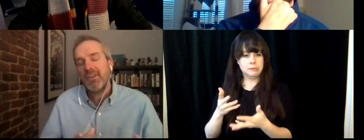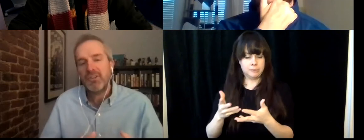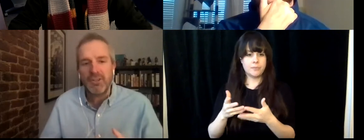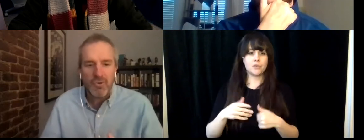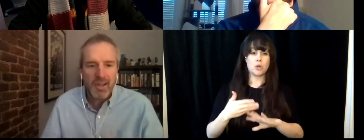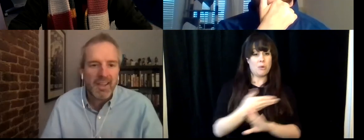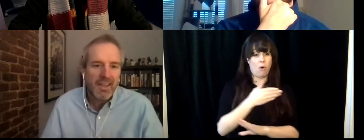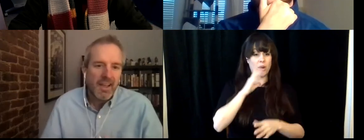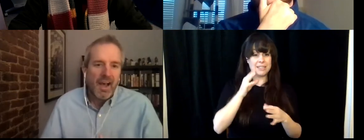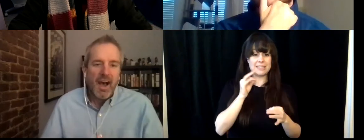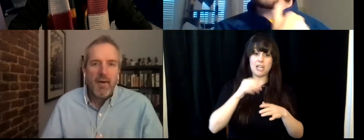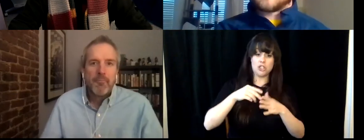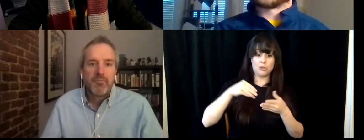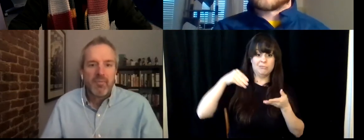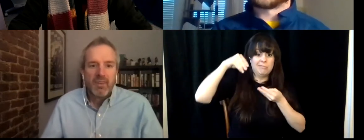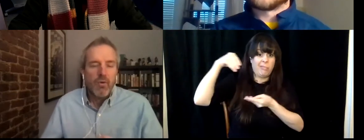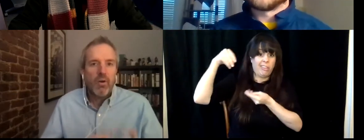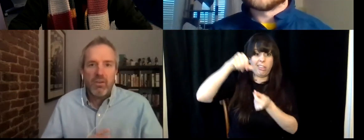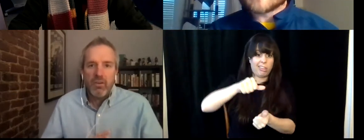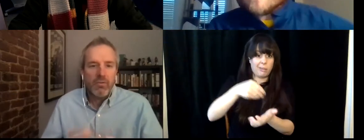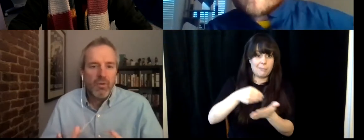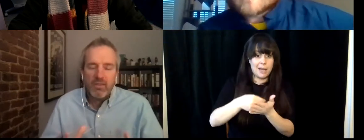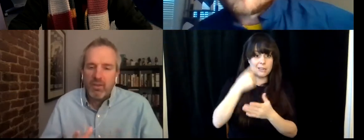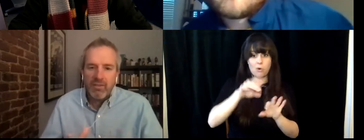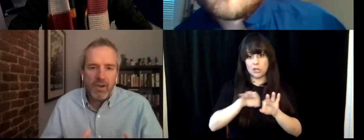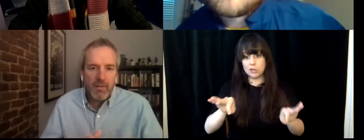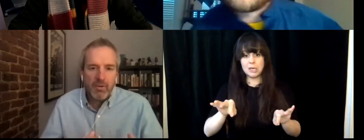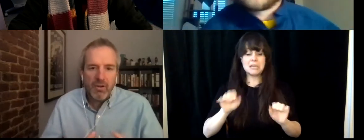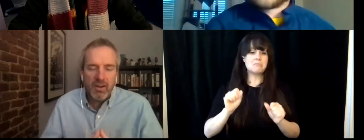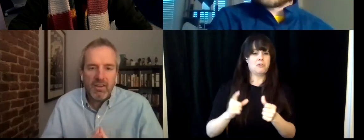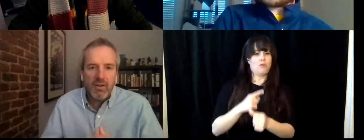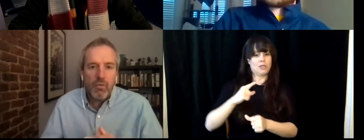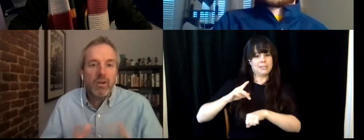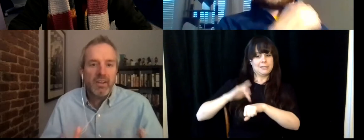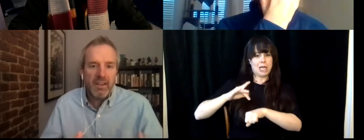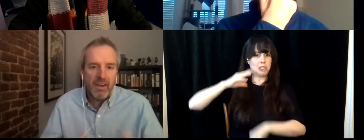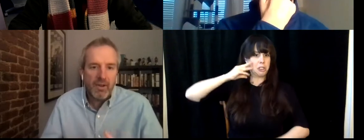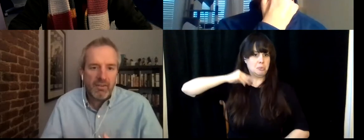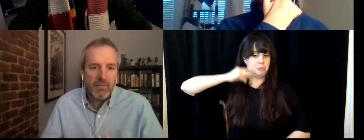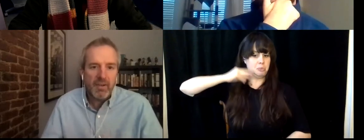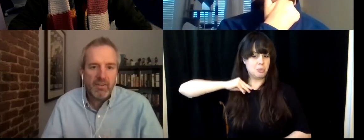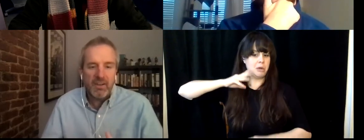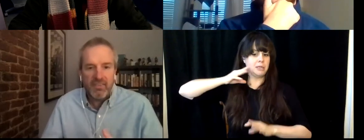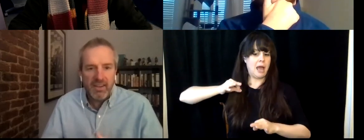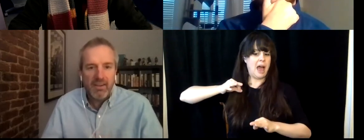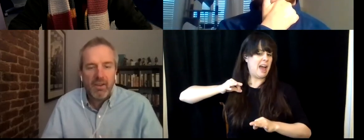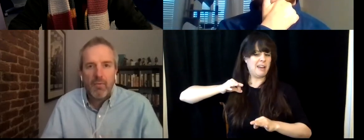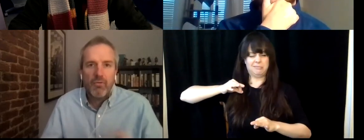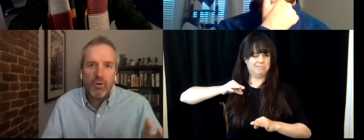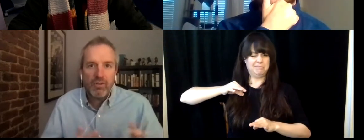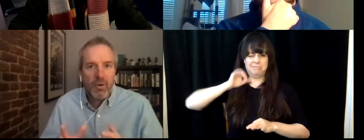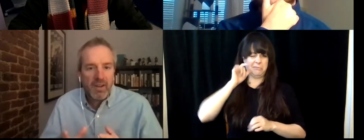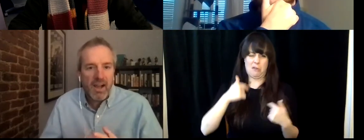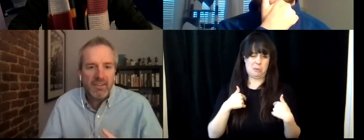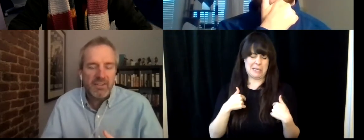not actually enjoy. You know, it's a great opportunity, you know, working in a restaurant, because you get to see